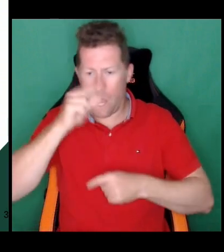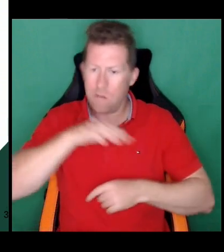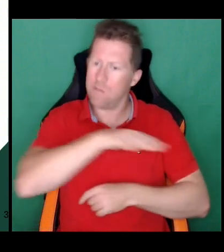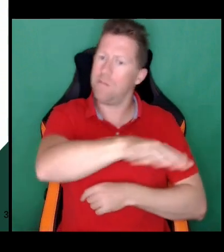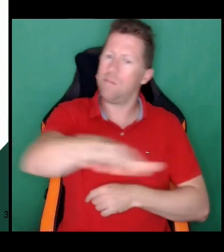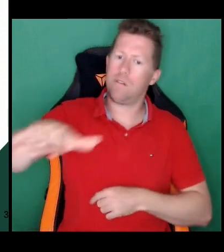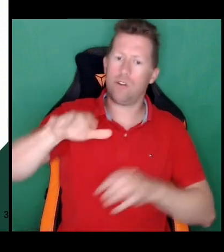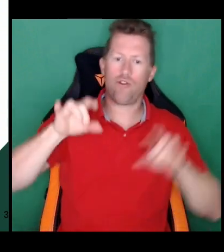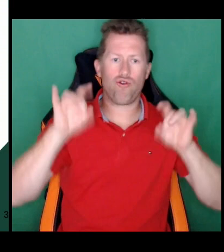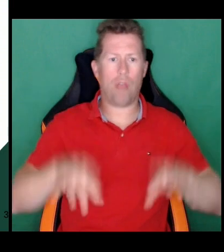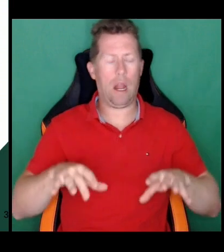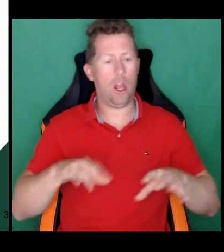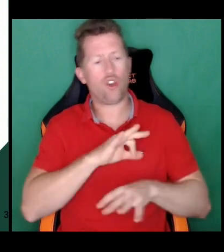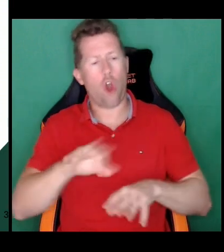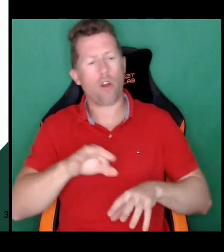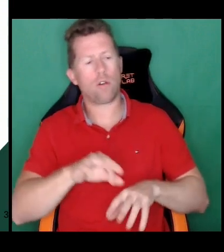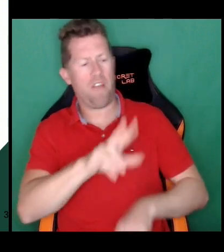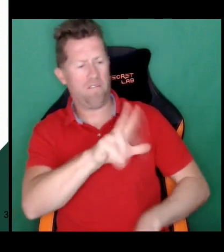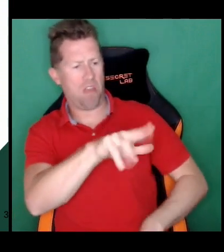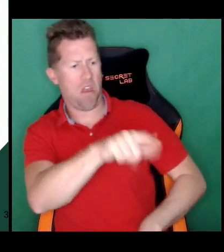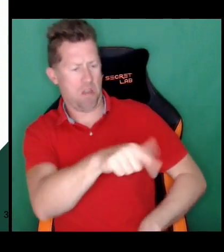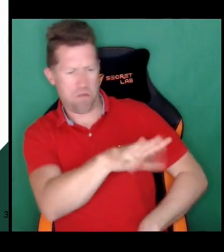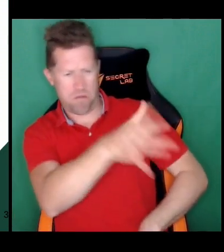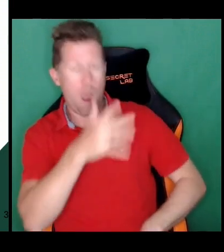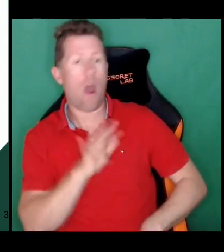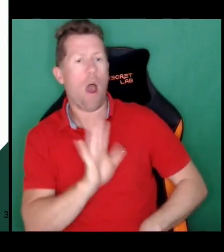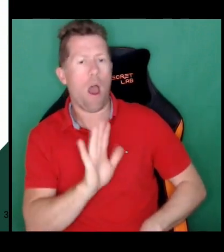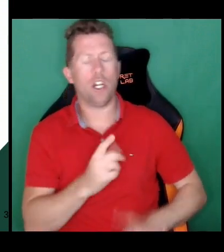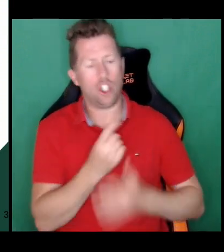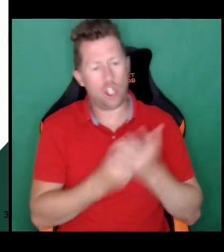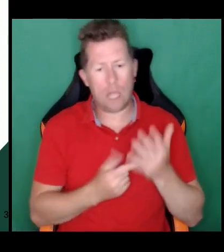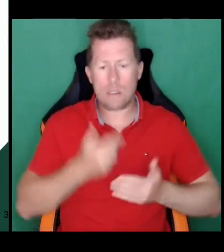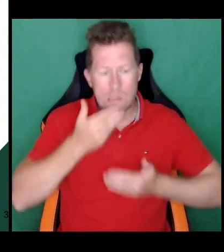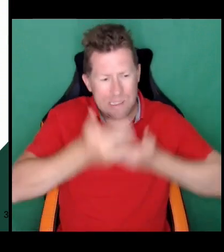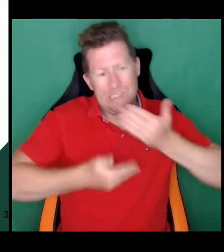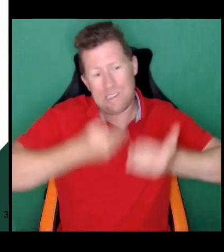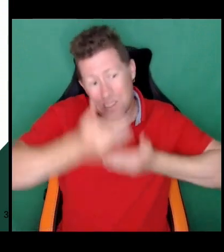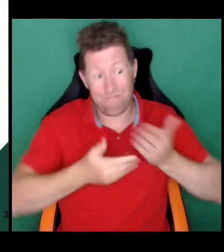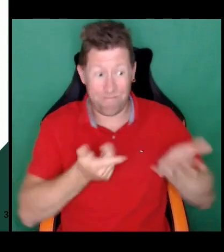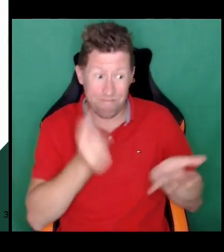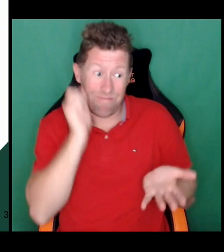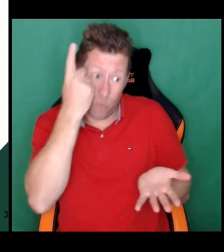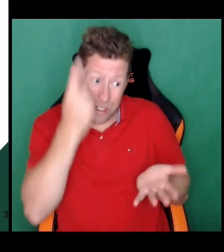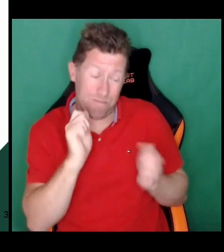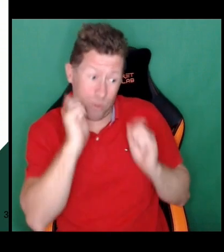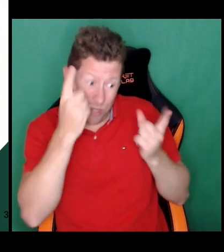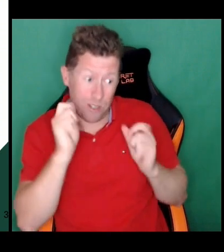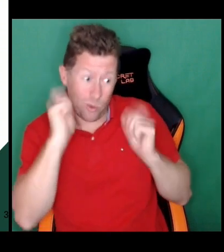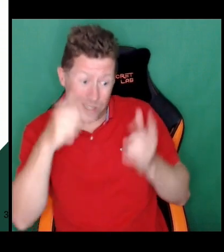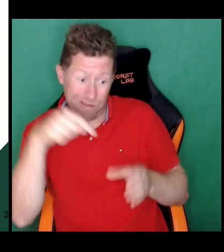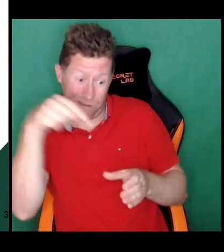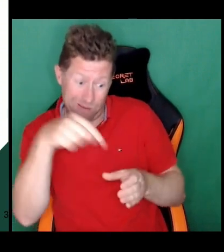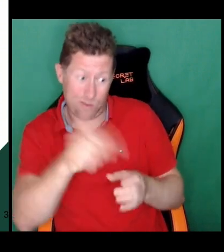in a non-judgmental way to give them the skills to be able to navigate as we do everything to change the structural drivers